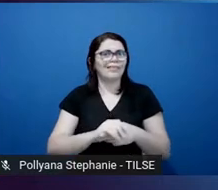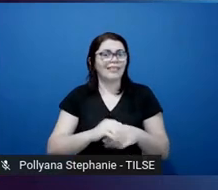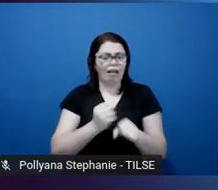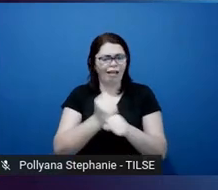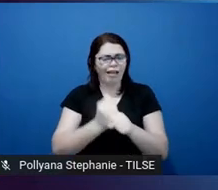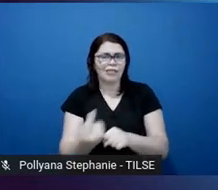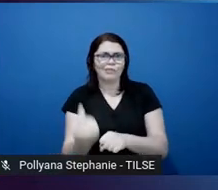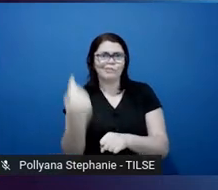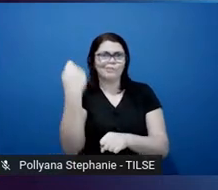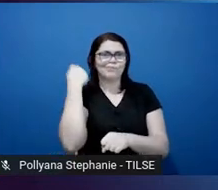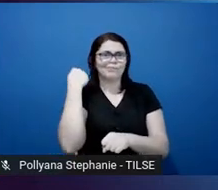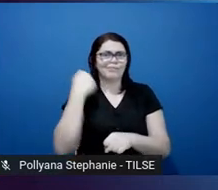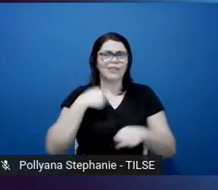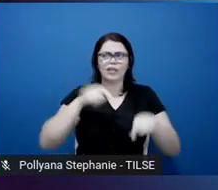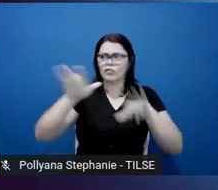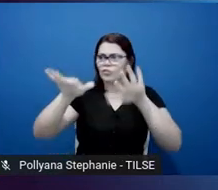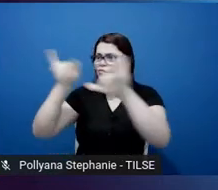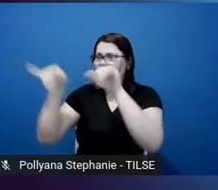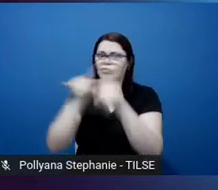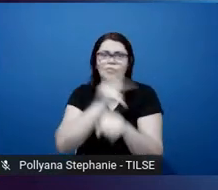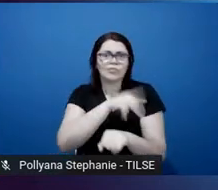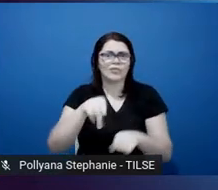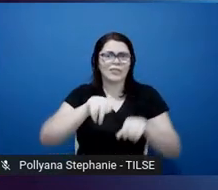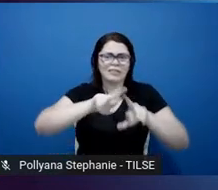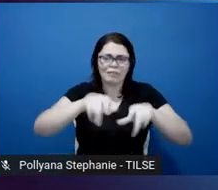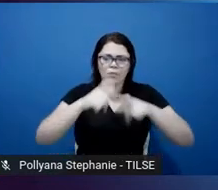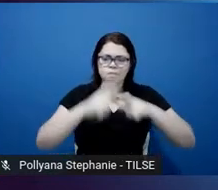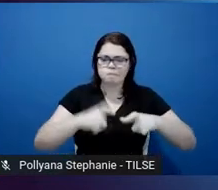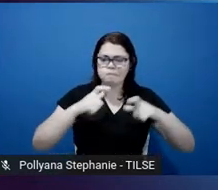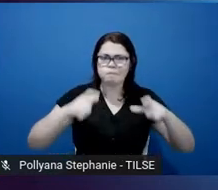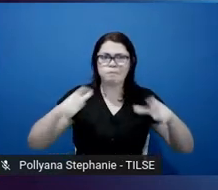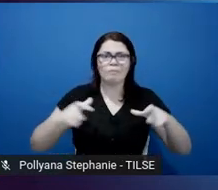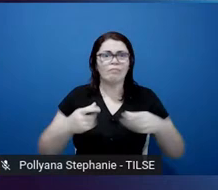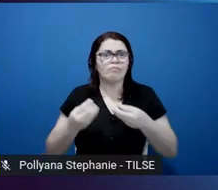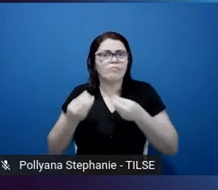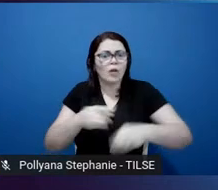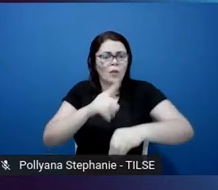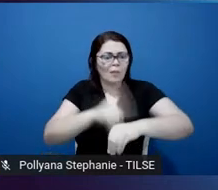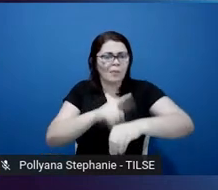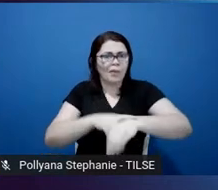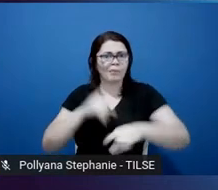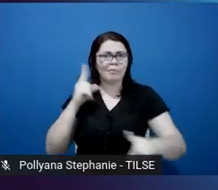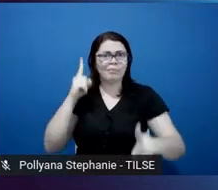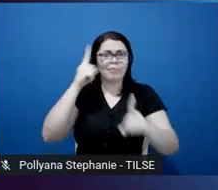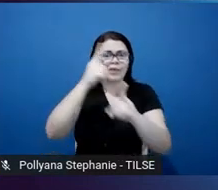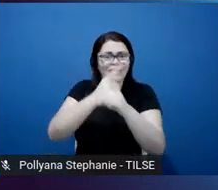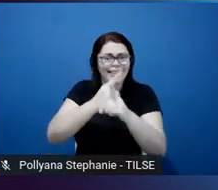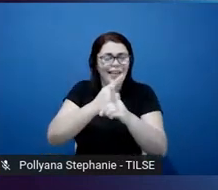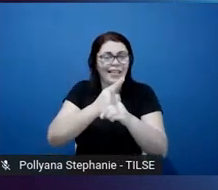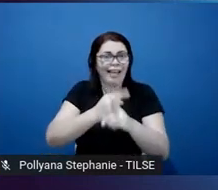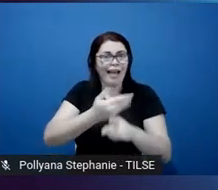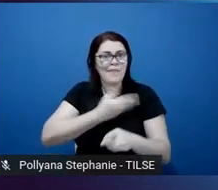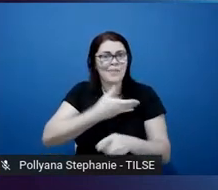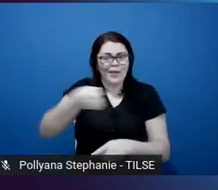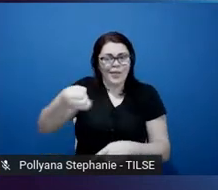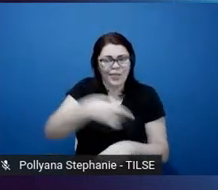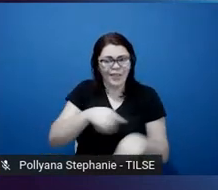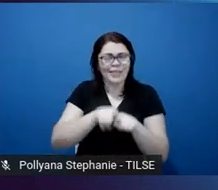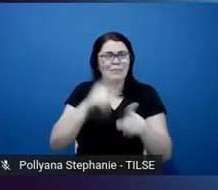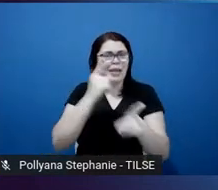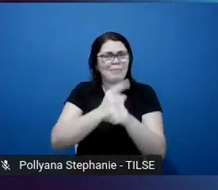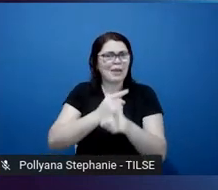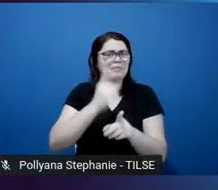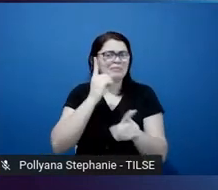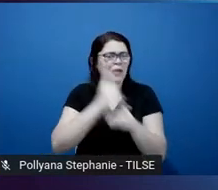years, gathered more and more teachers and offered a moment for meeting new and old friends, exchanging ideas